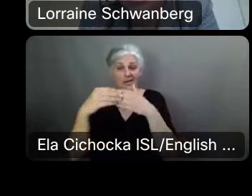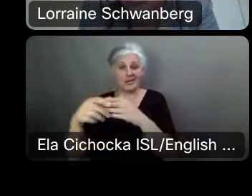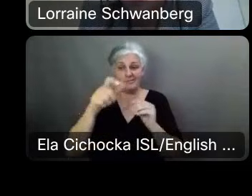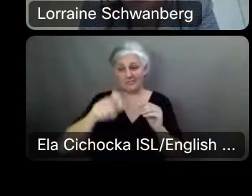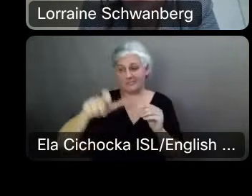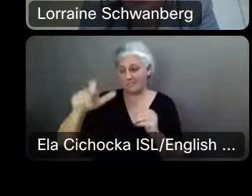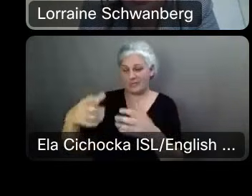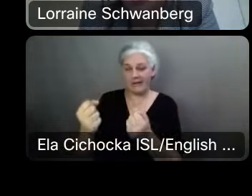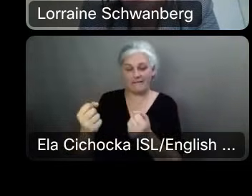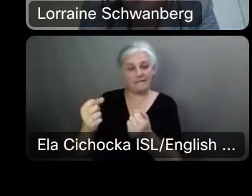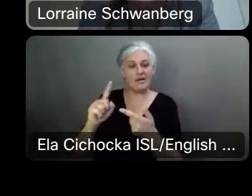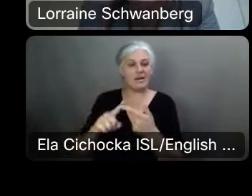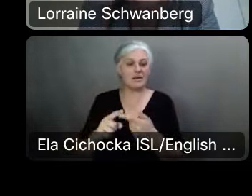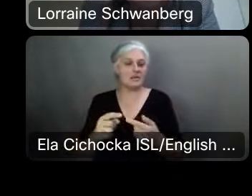fantastic